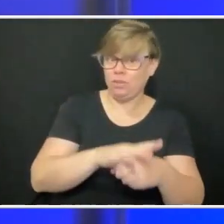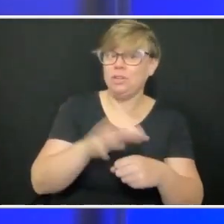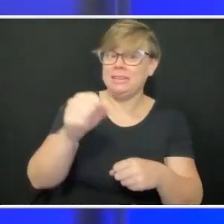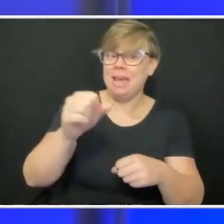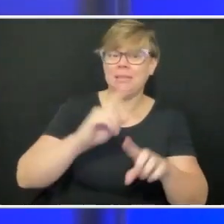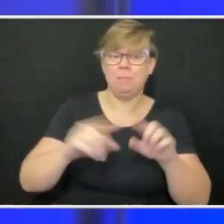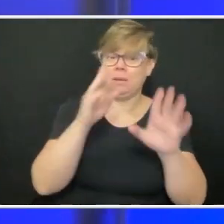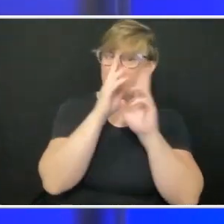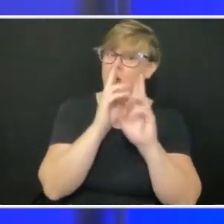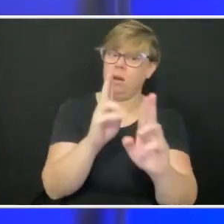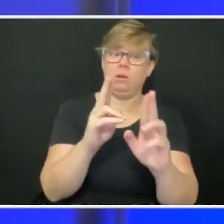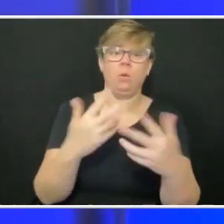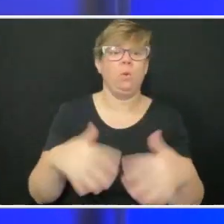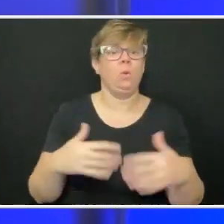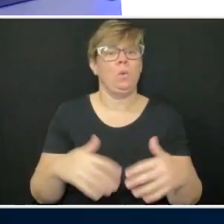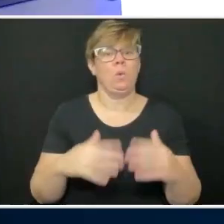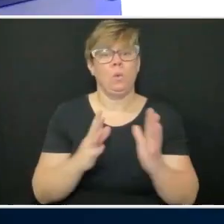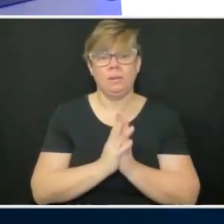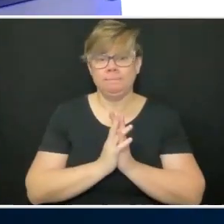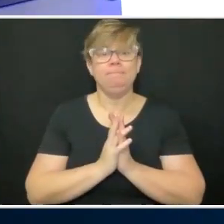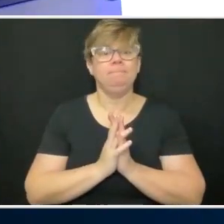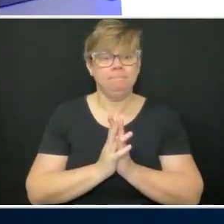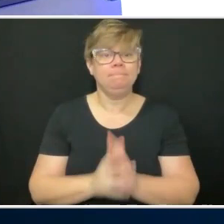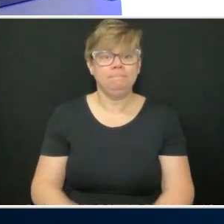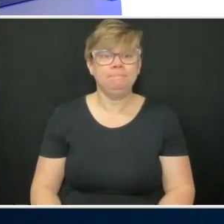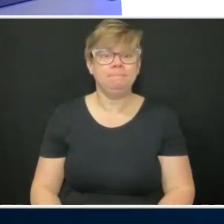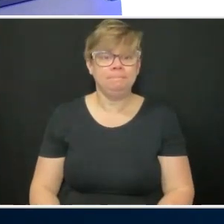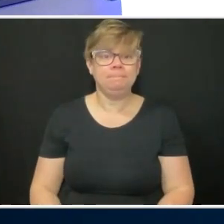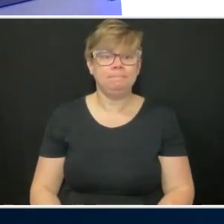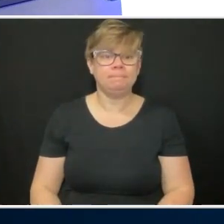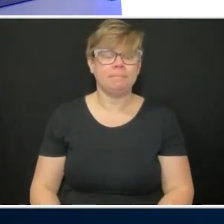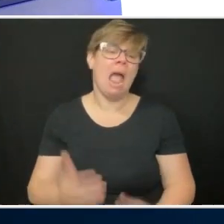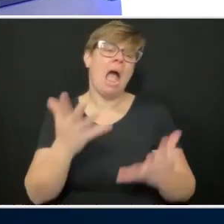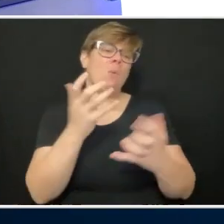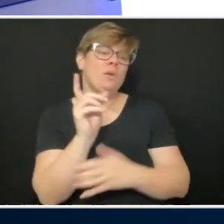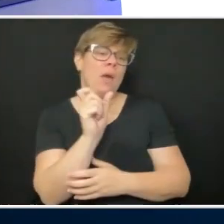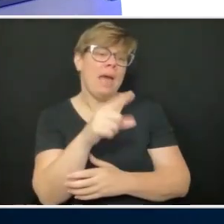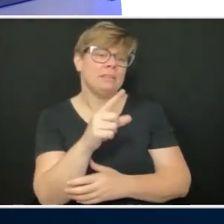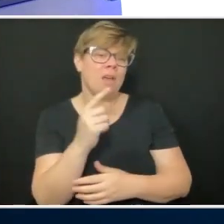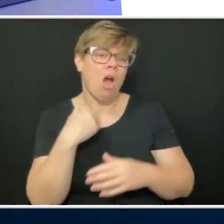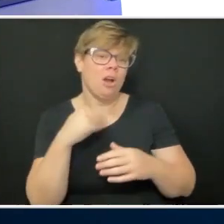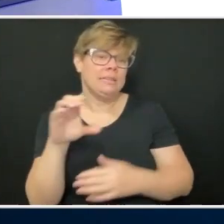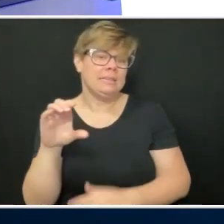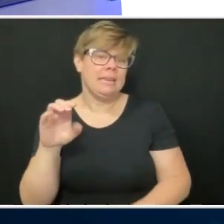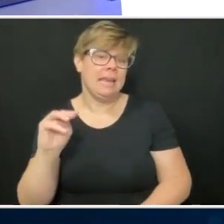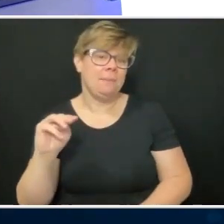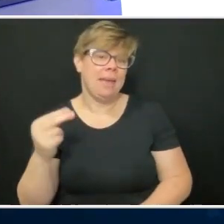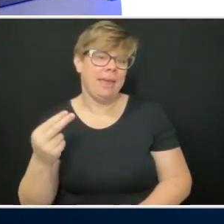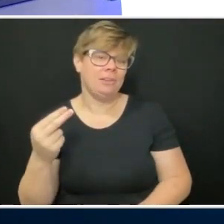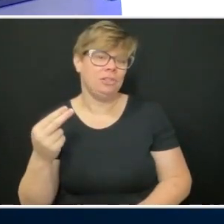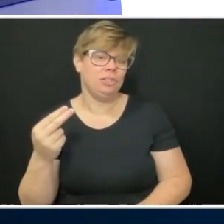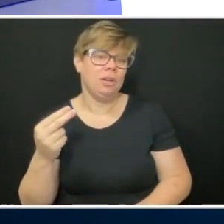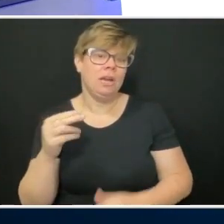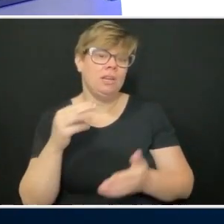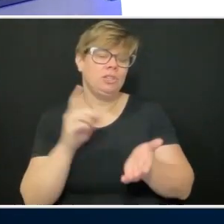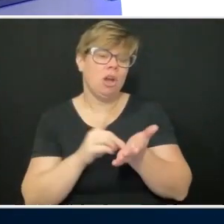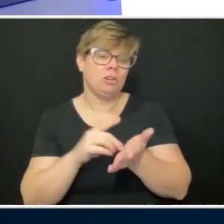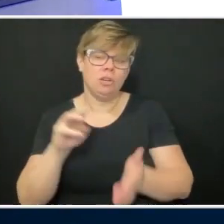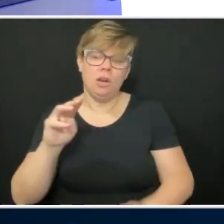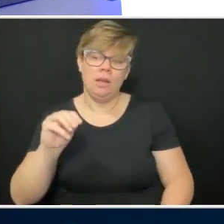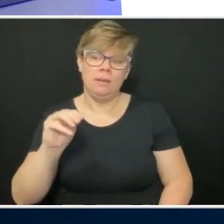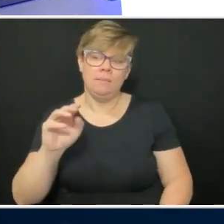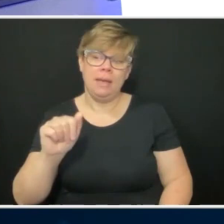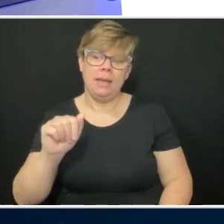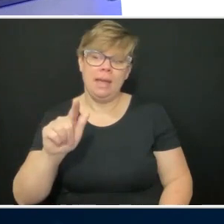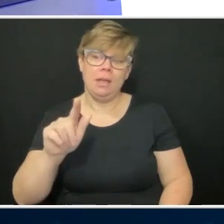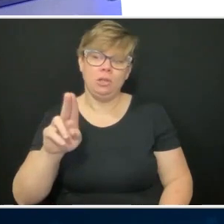that I get to be, to do. So I want to ask our Children's Mercy doctors, Dr. Malapudi, how do you prepare a child for a